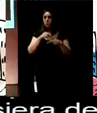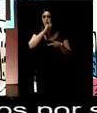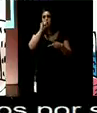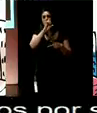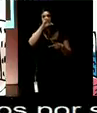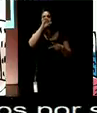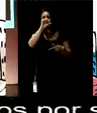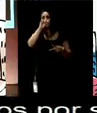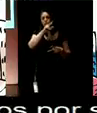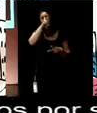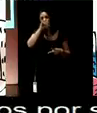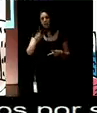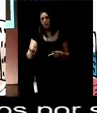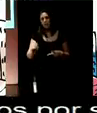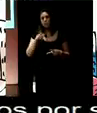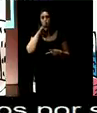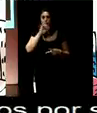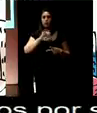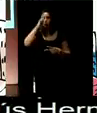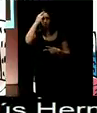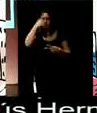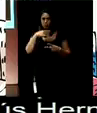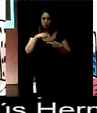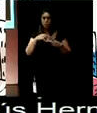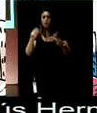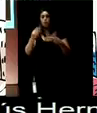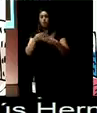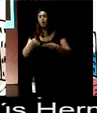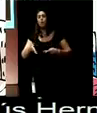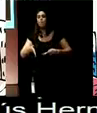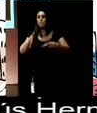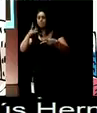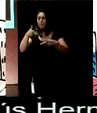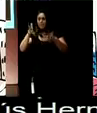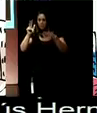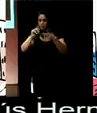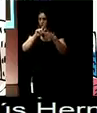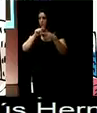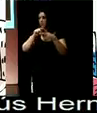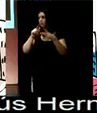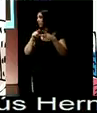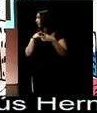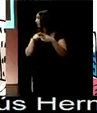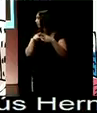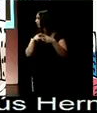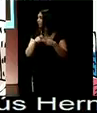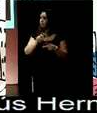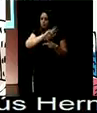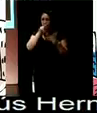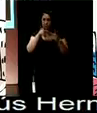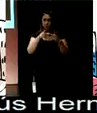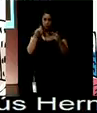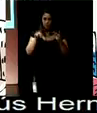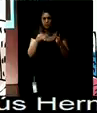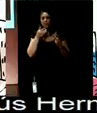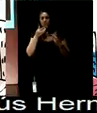hand, to Jesus Hernandez Galán from ONCE Foundations and his colleagues from Via Libre, and to